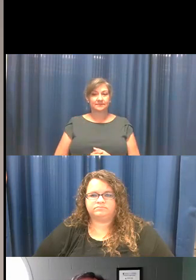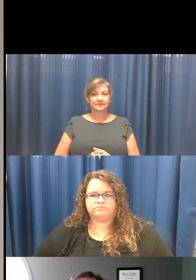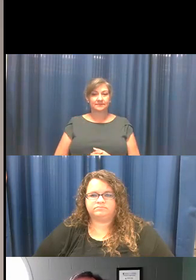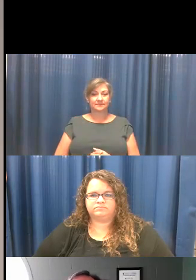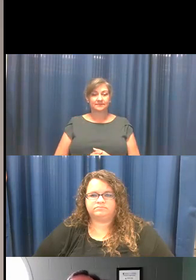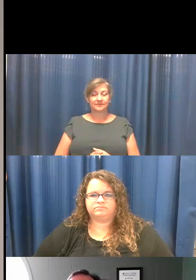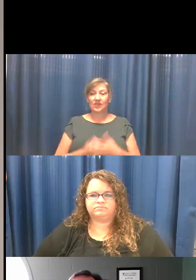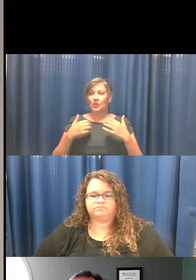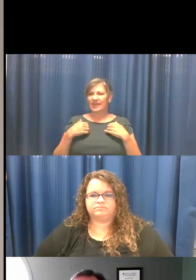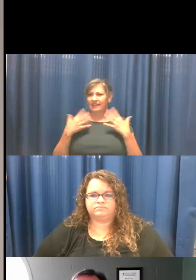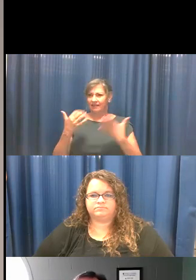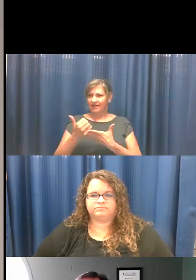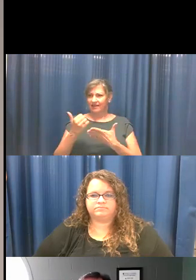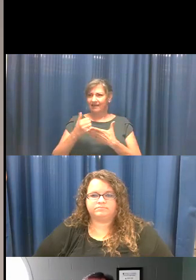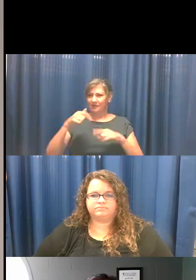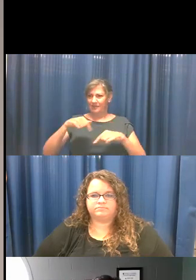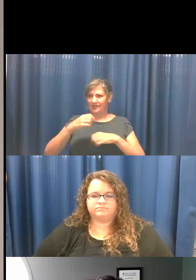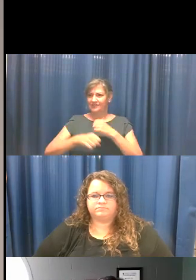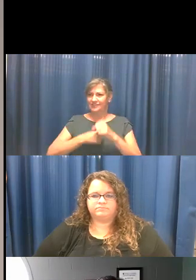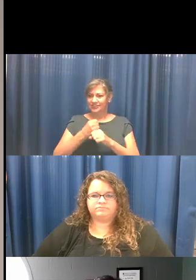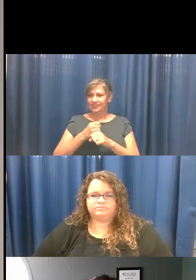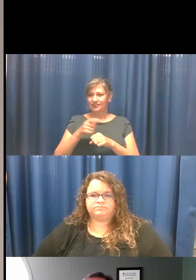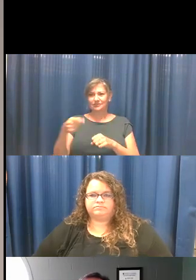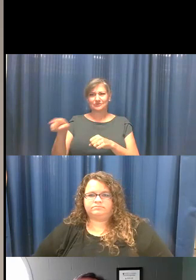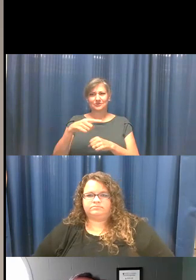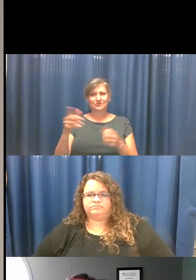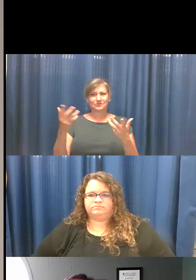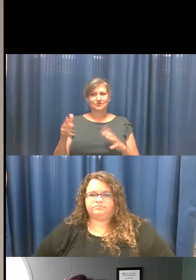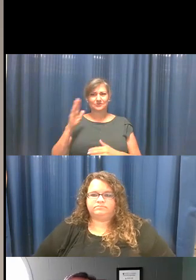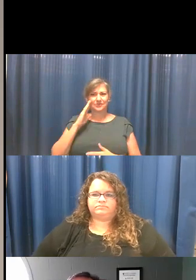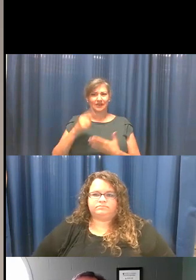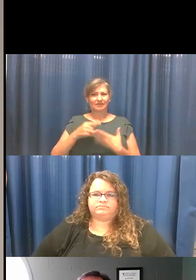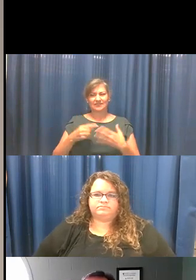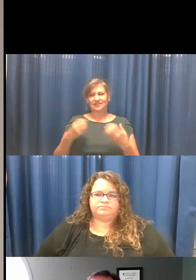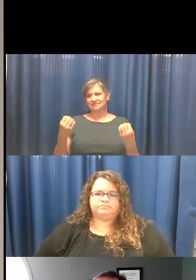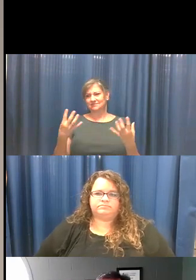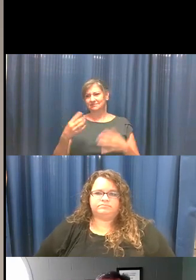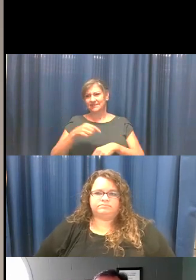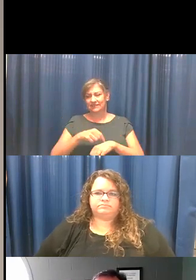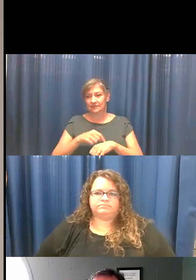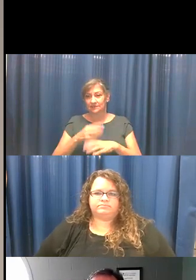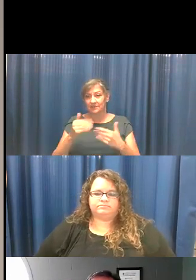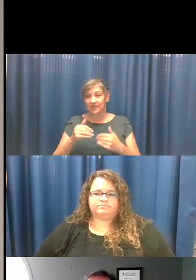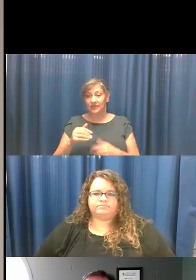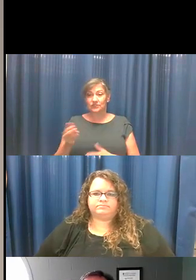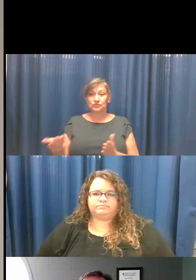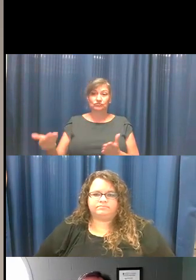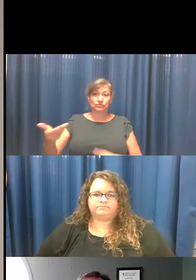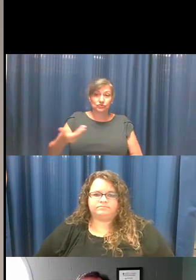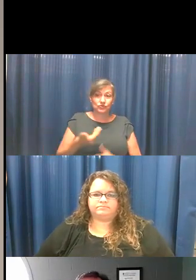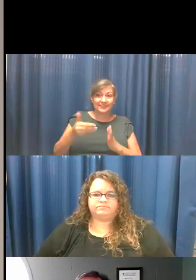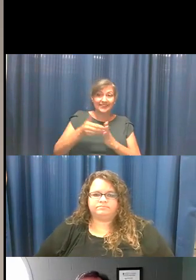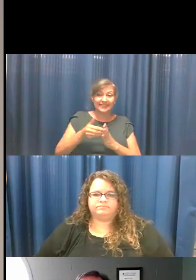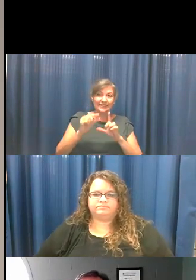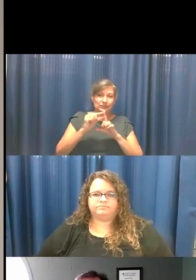We got a lot of help this year. As you all know, I've talked about it multiple times, but I want to reintroduce a term that